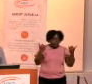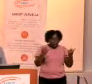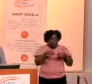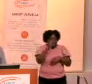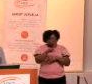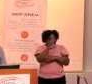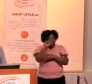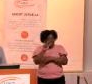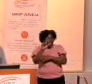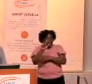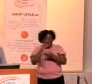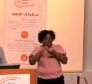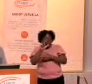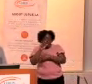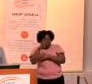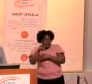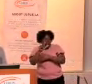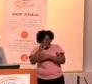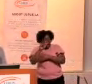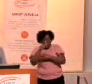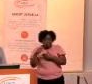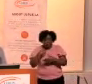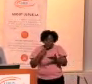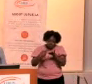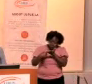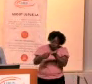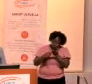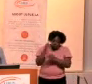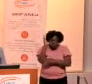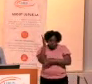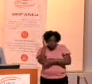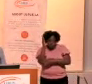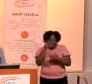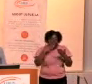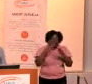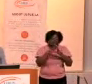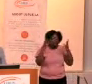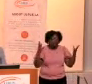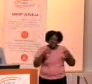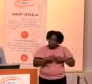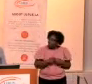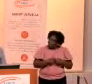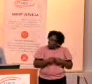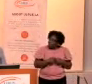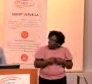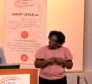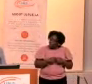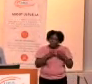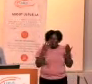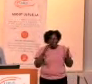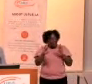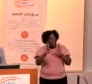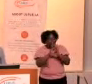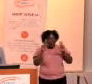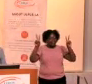giving me the opportunity to talk. When I was asked to talk, they gave me the chance to choose the